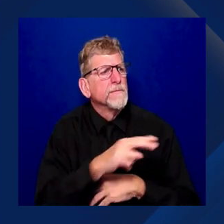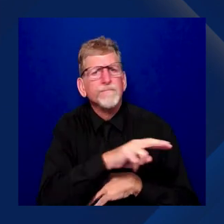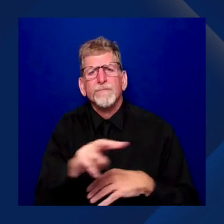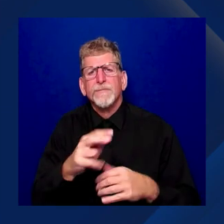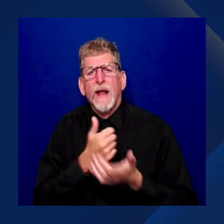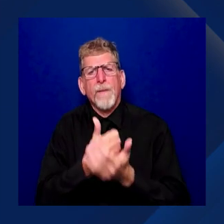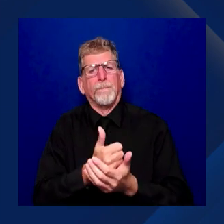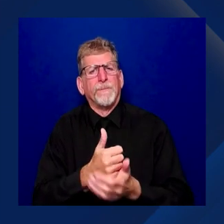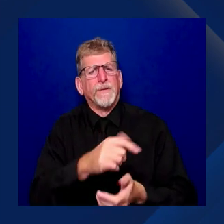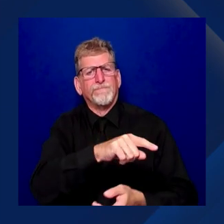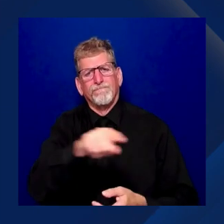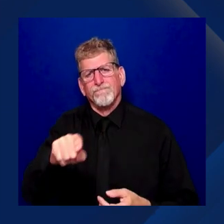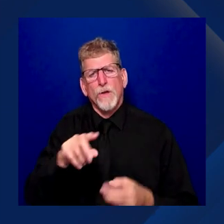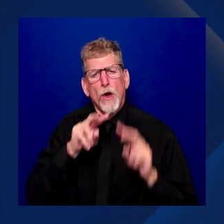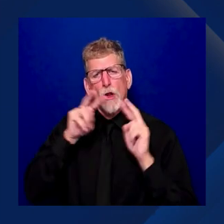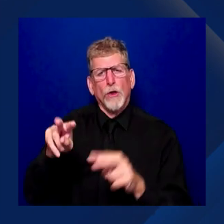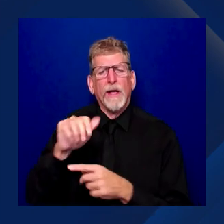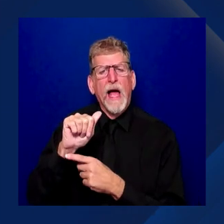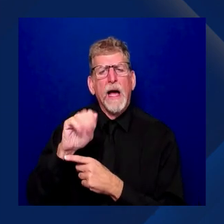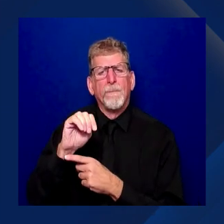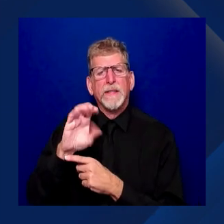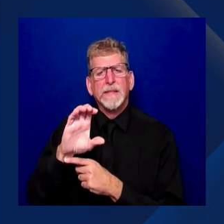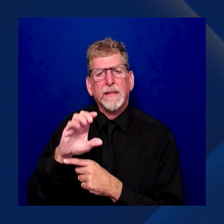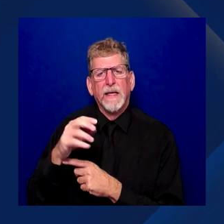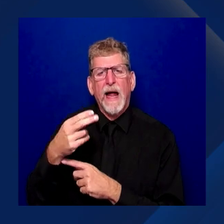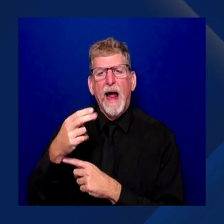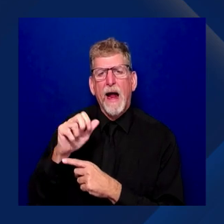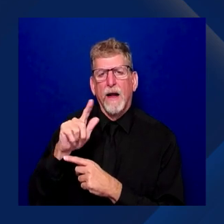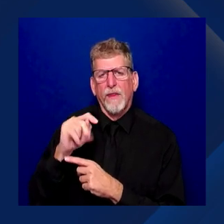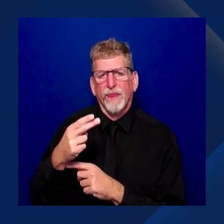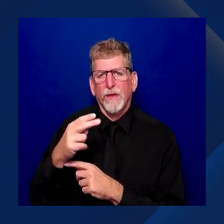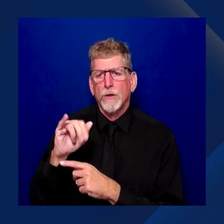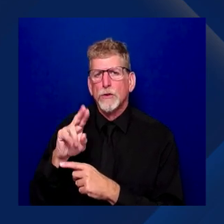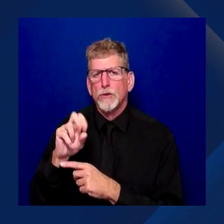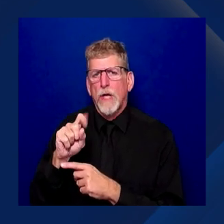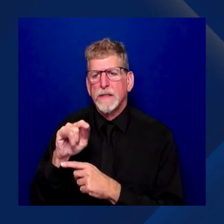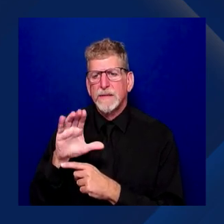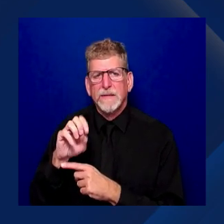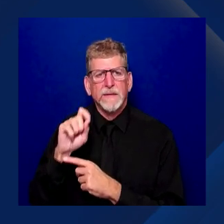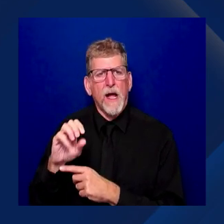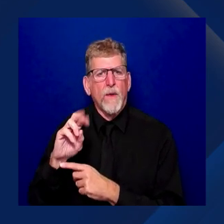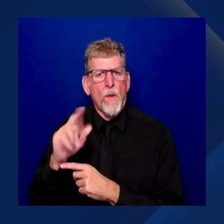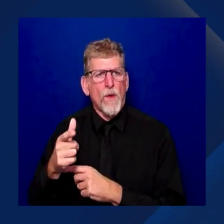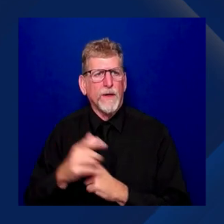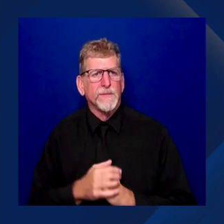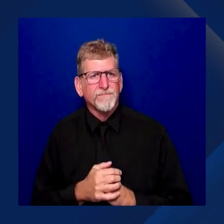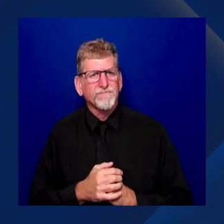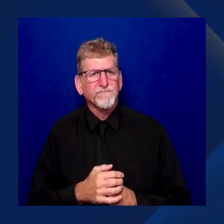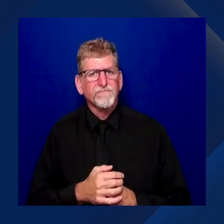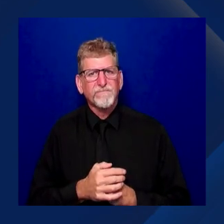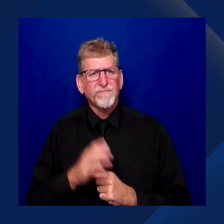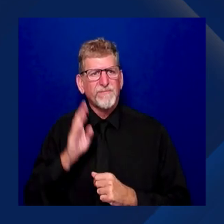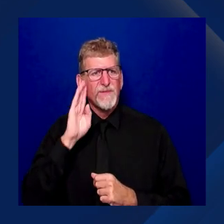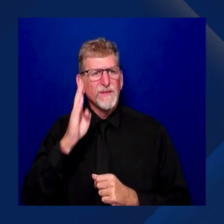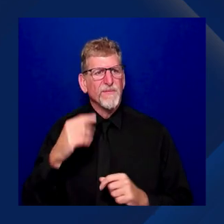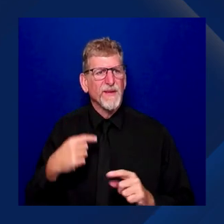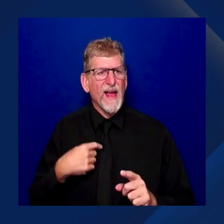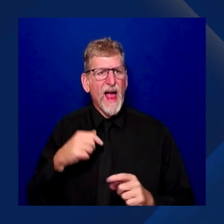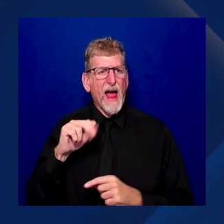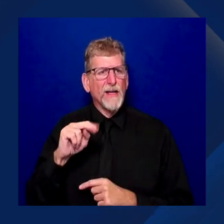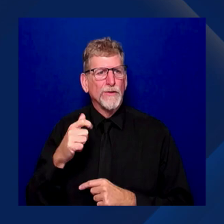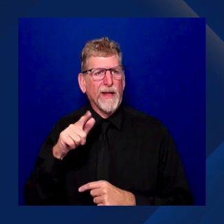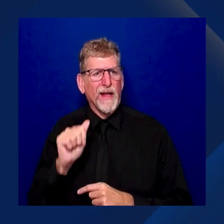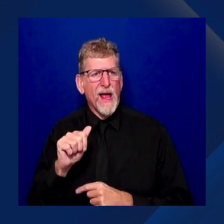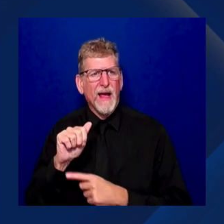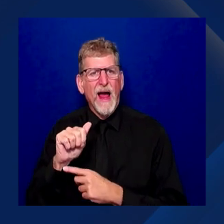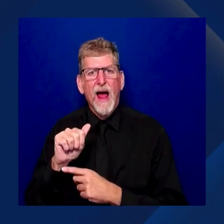amchealthjustice.org. Hello, my name is Angela Doinsala Aina, and I'm the co-founder and executive director of the Black Mamas Matter Alliance. I want